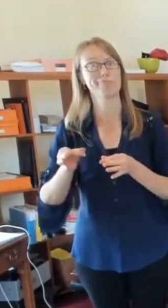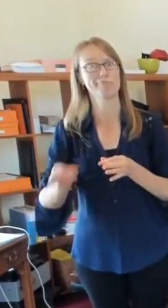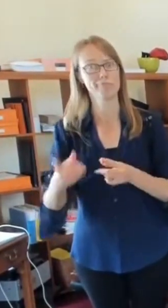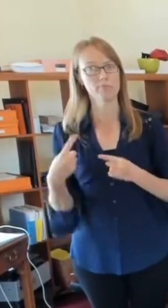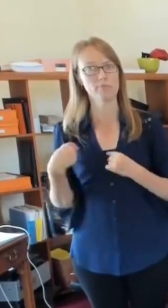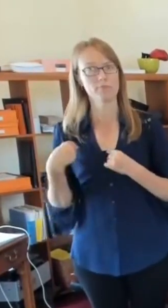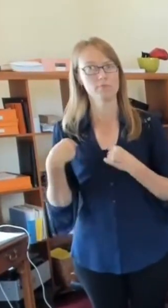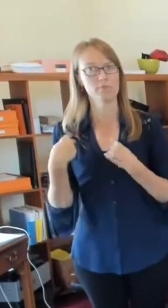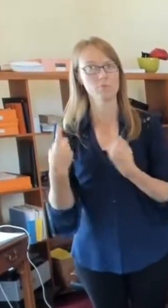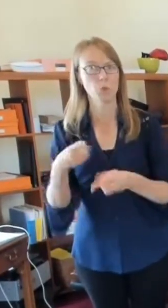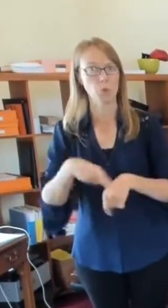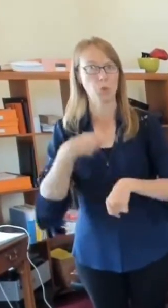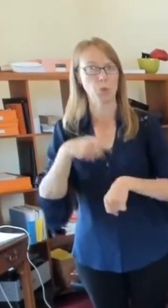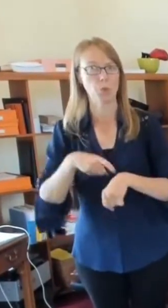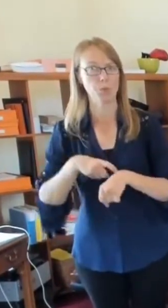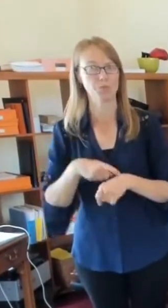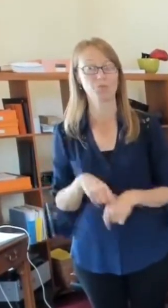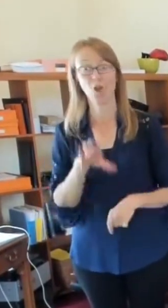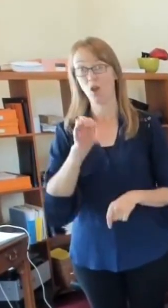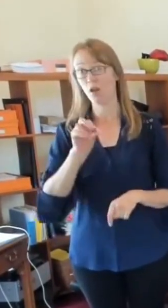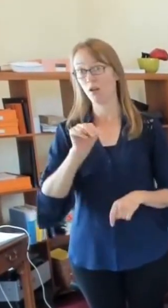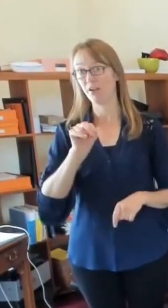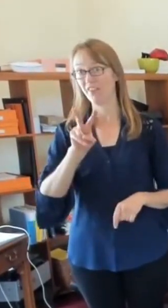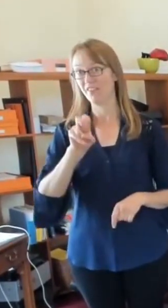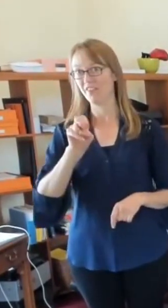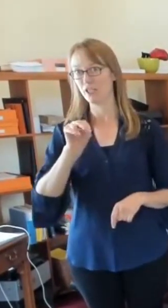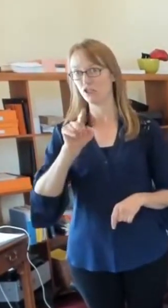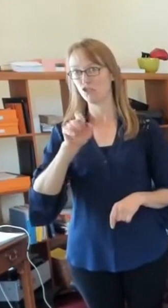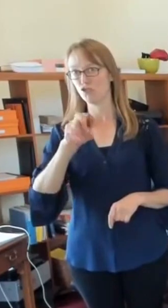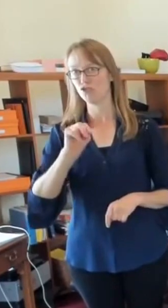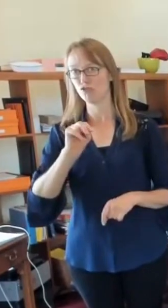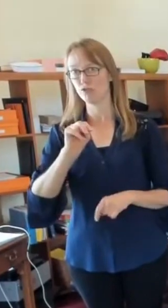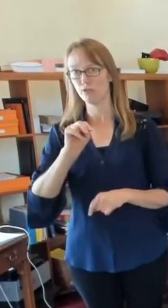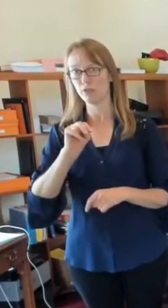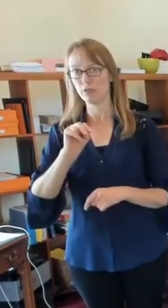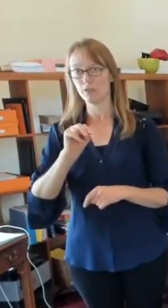You know, we know that the convention business right now has been very,